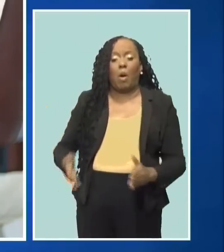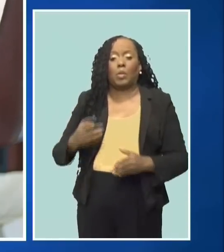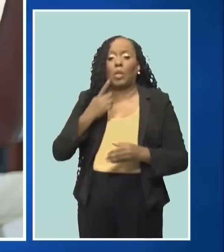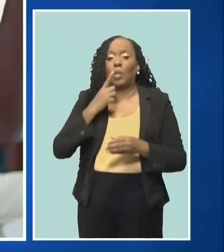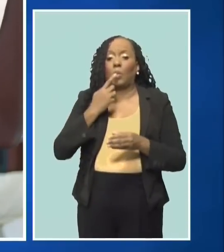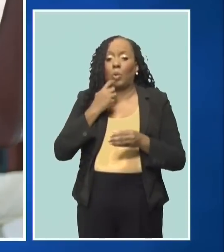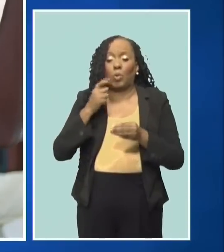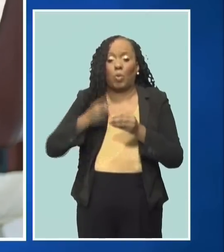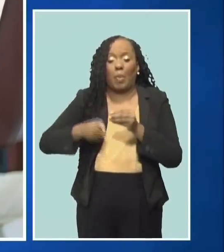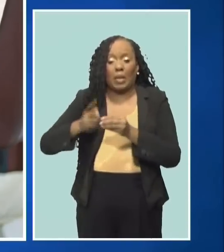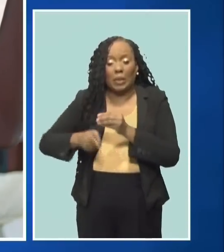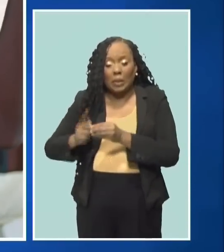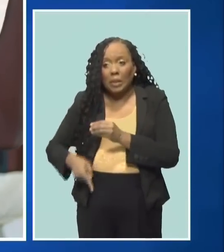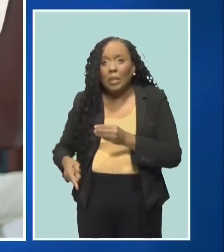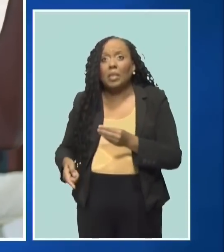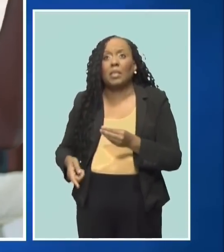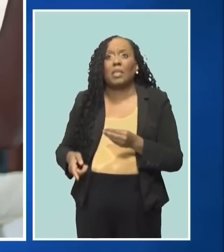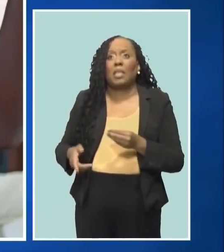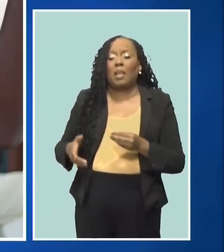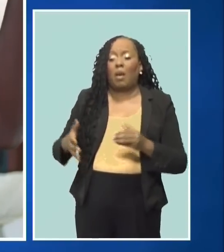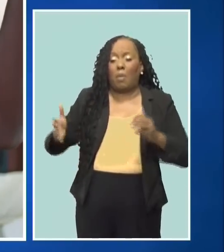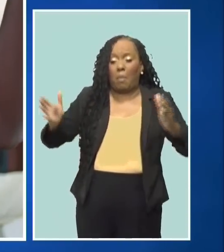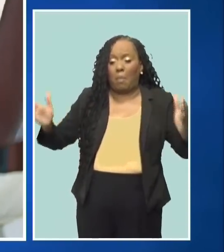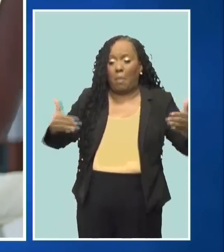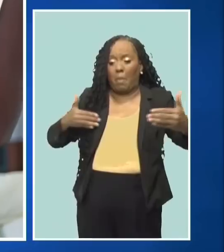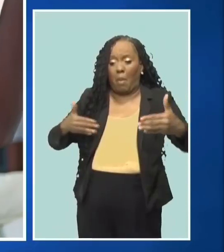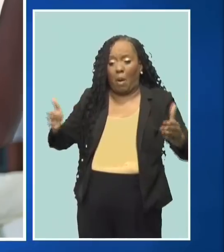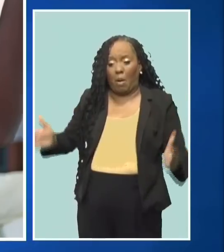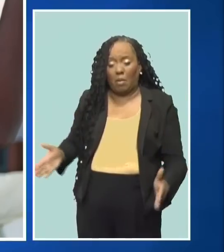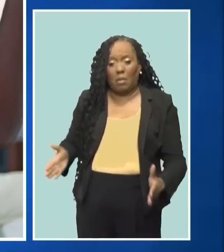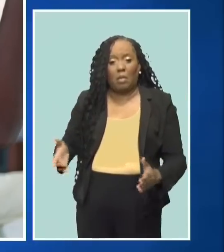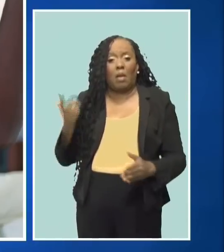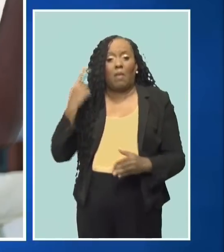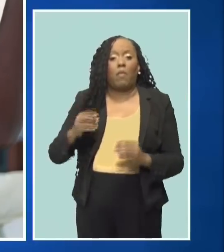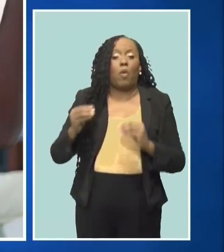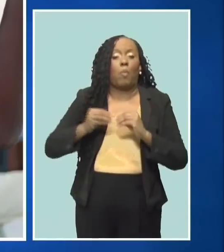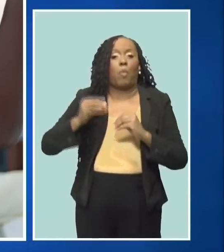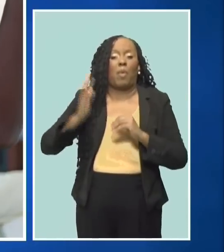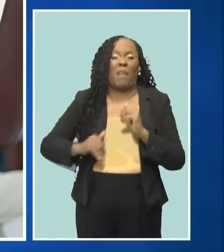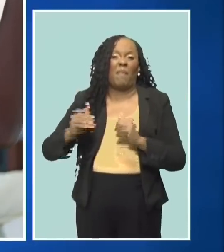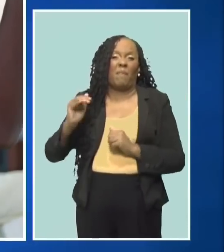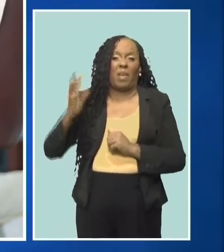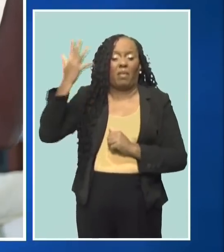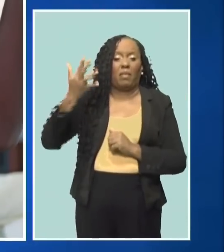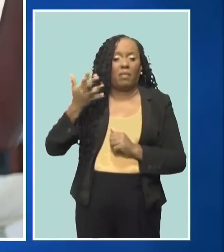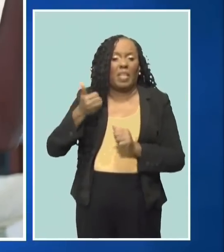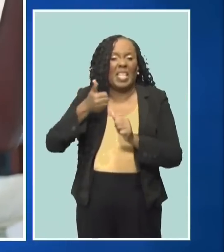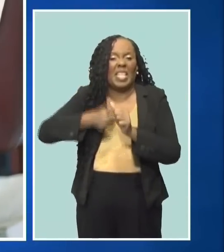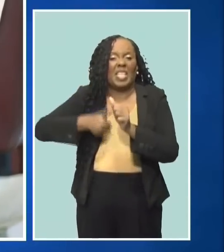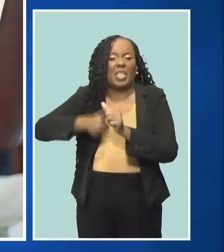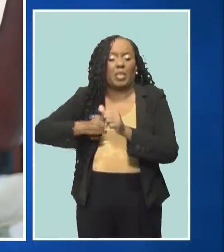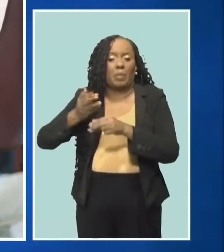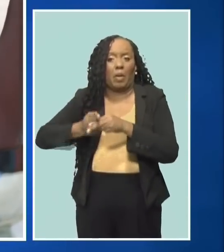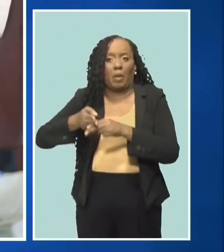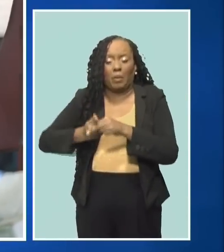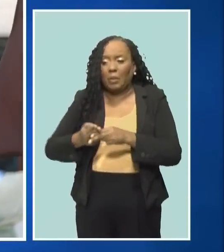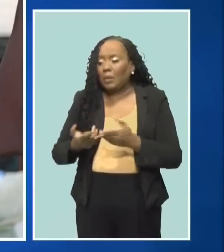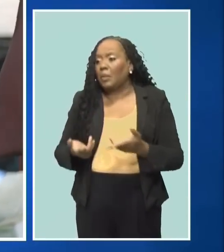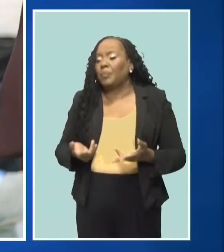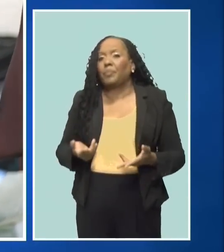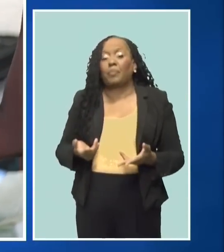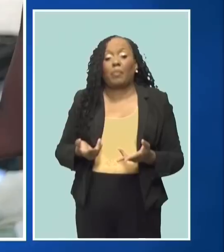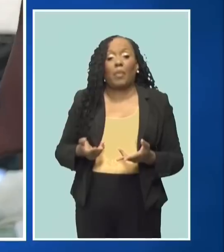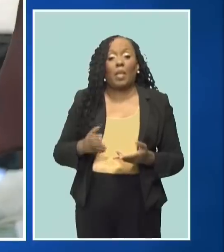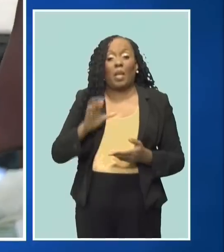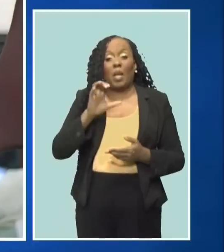25 pounds. Do the math, all we went to school. We buy them at more than $5. You understand? You can't sell local tomato.